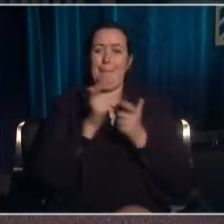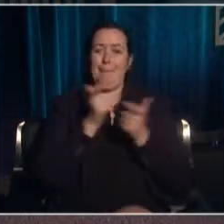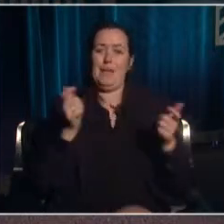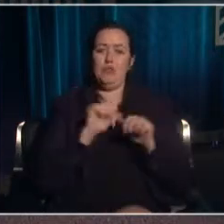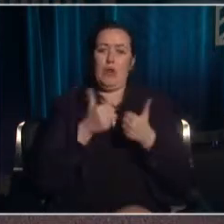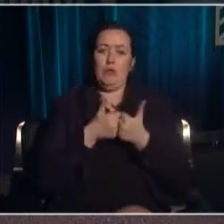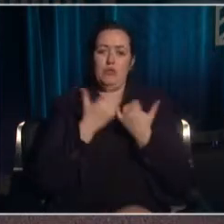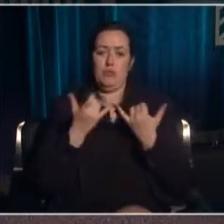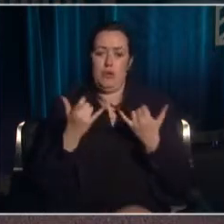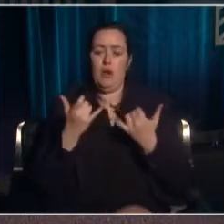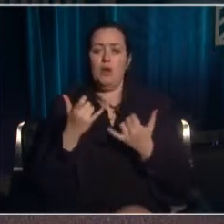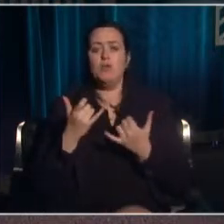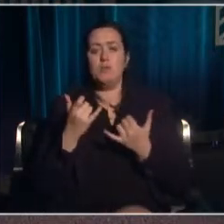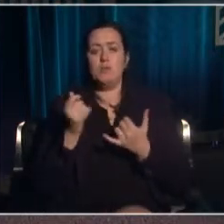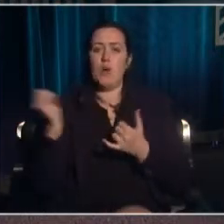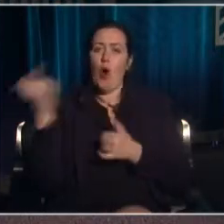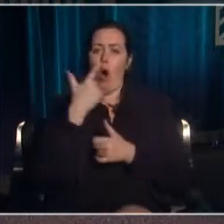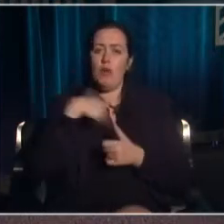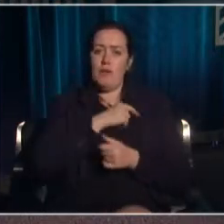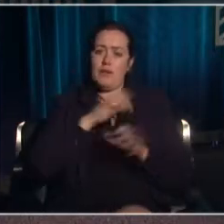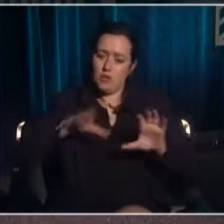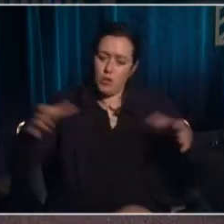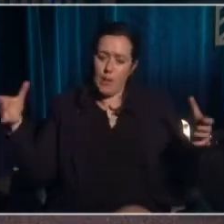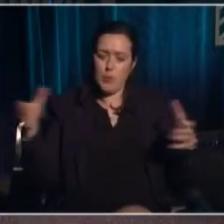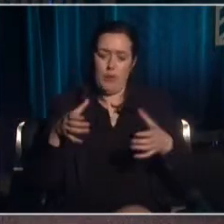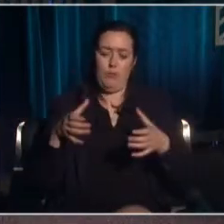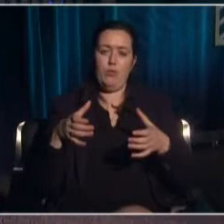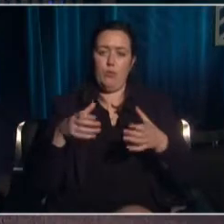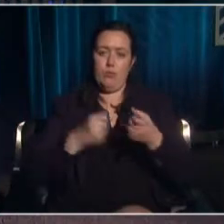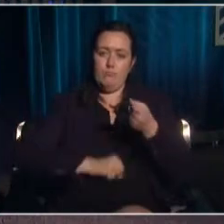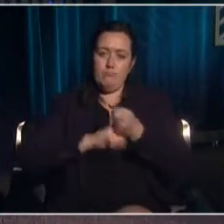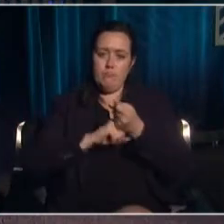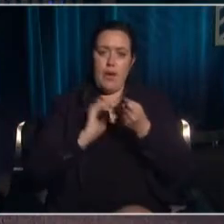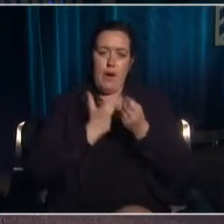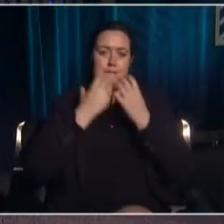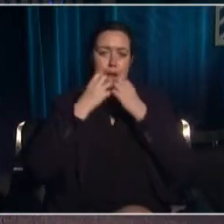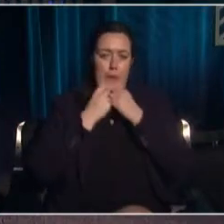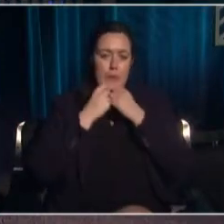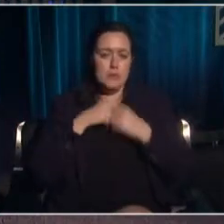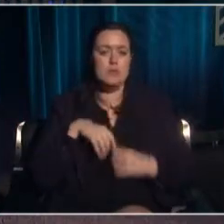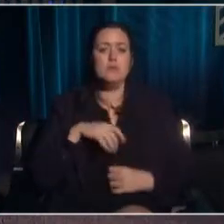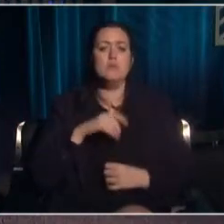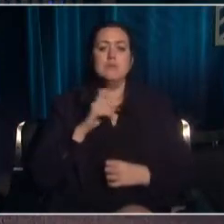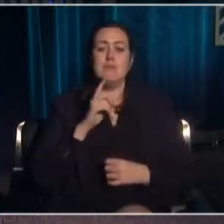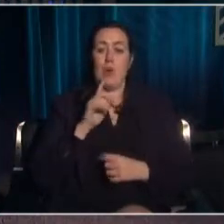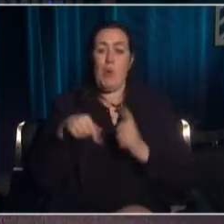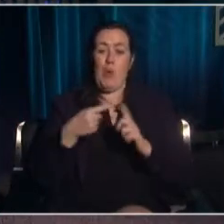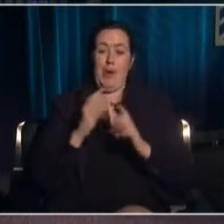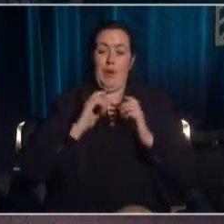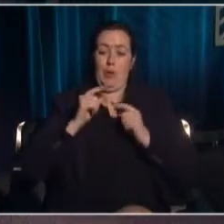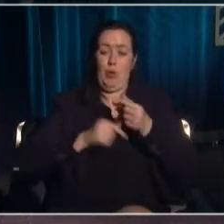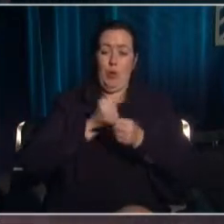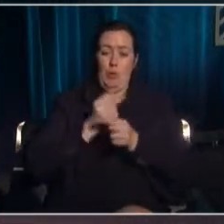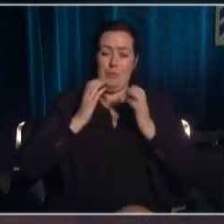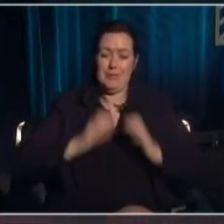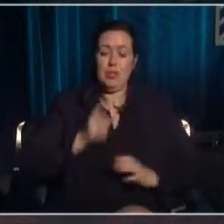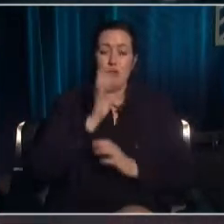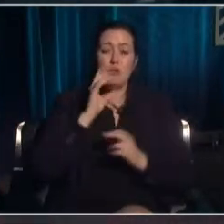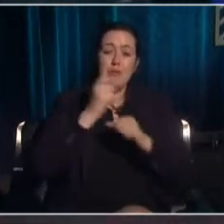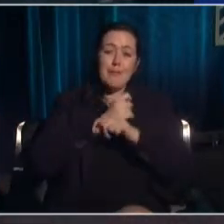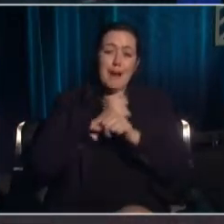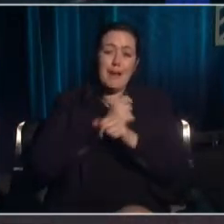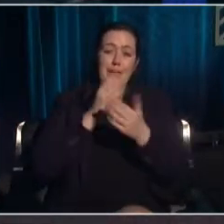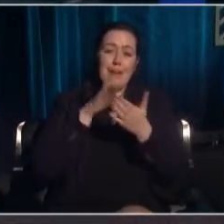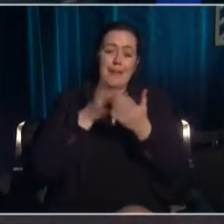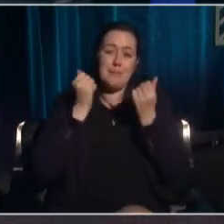us are going to need to come together to stand up for the values that we believe in. At Global Citizen, we're going to be fighting strongly against some of the things that this